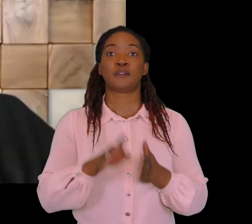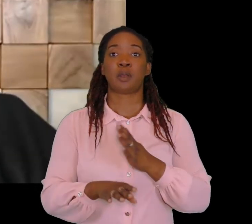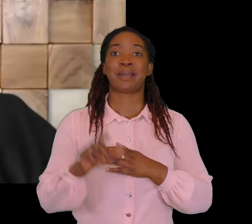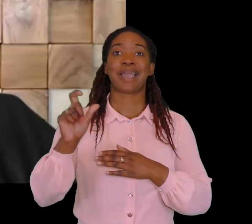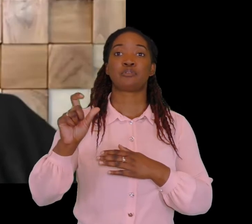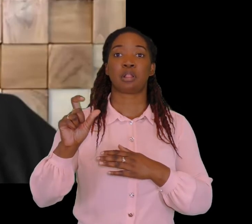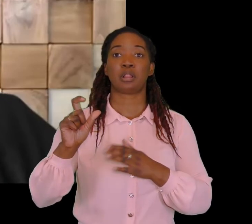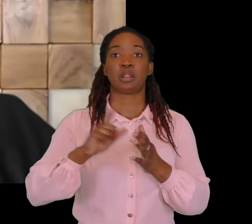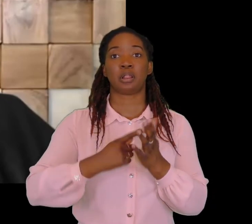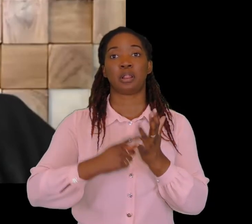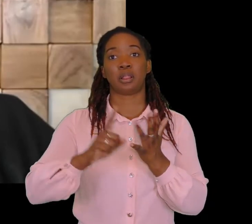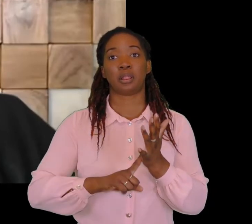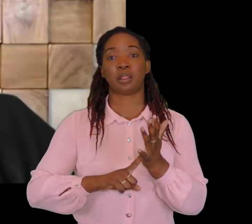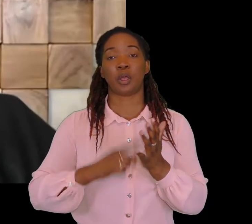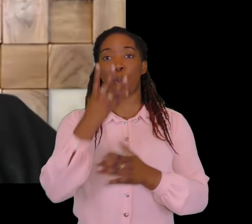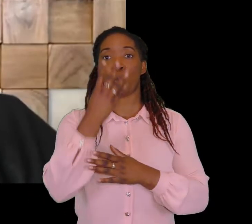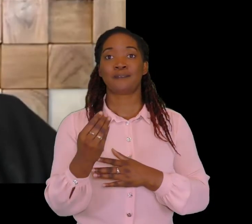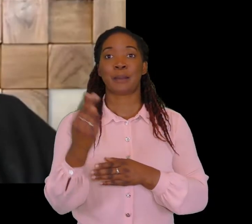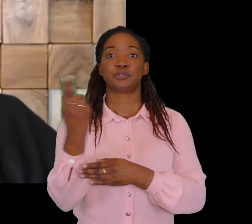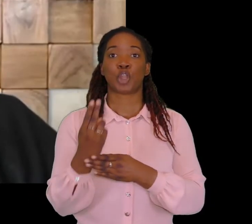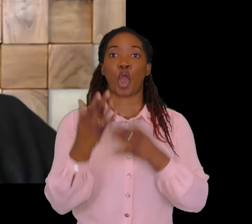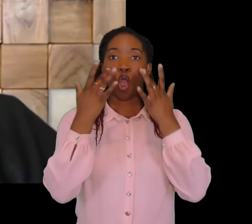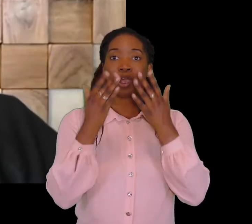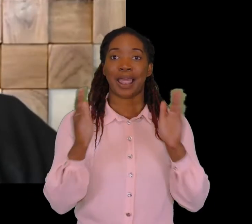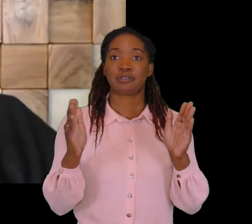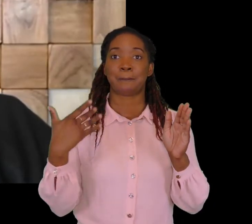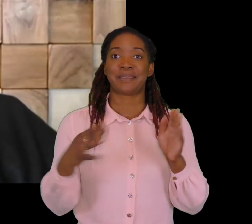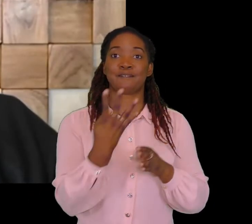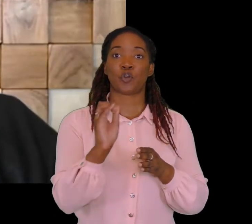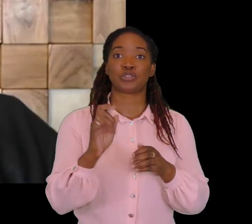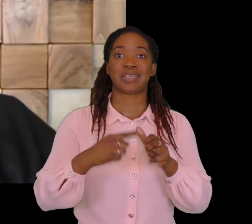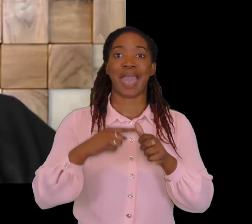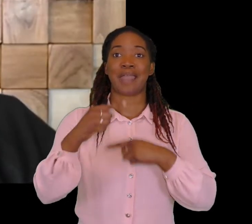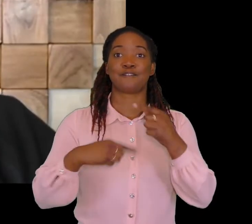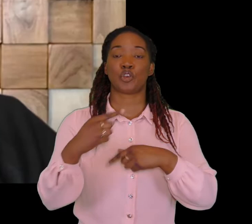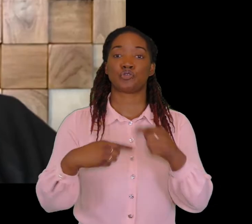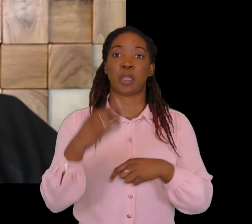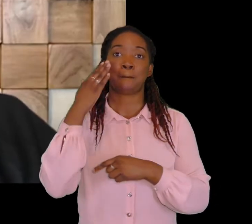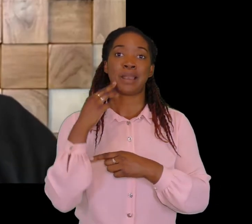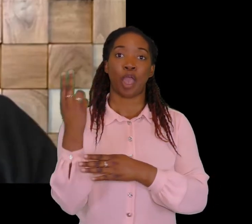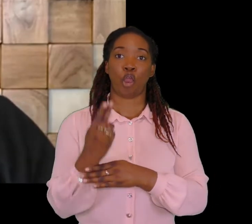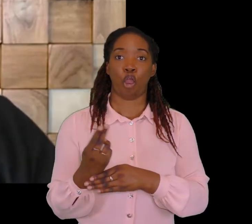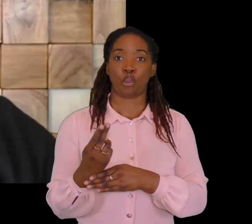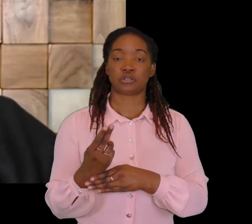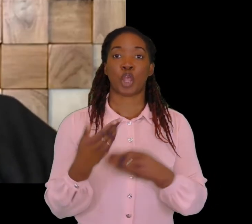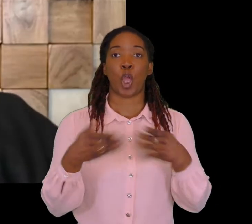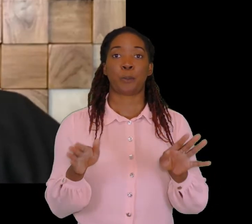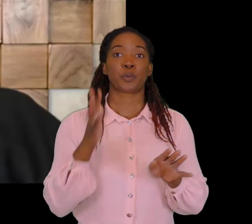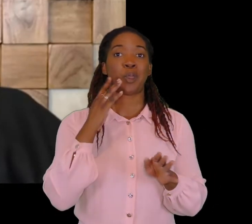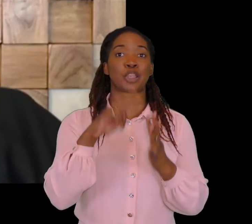Thompson. Wolverhampton Art Gallery just marks the 40th anniversary of Black Art Undone, which opened in